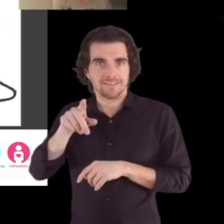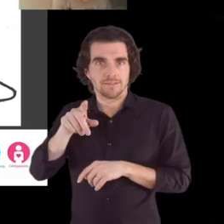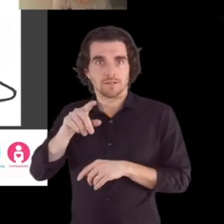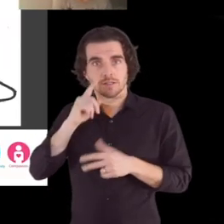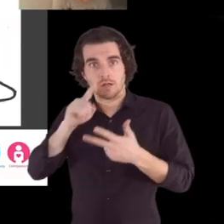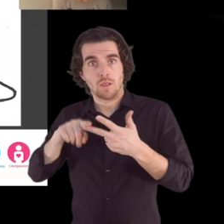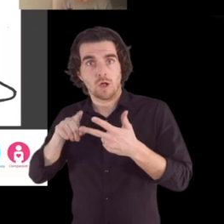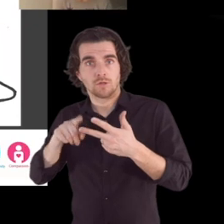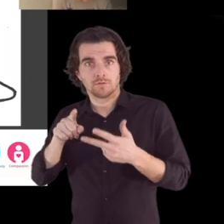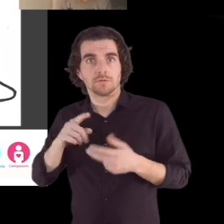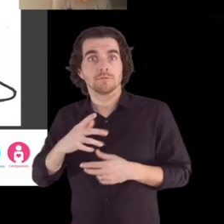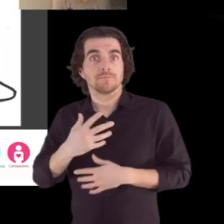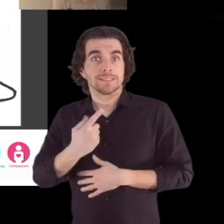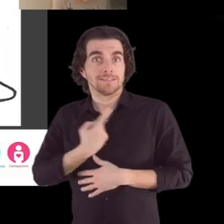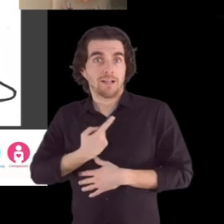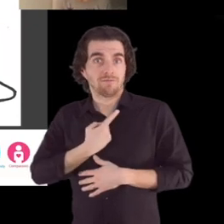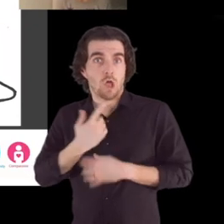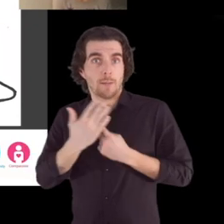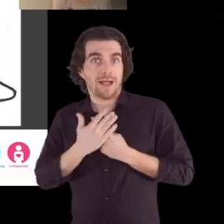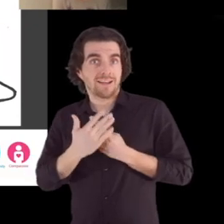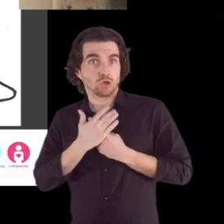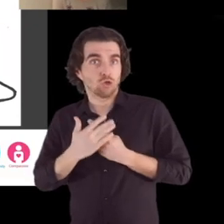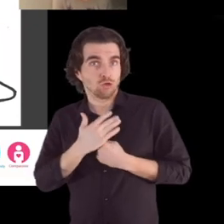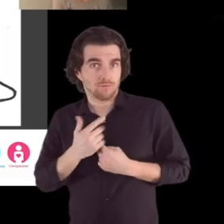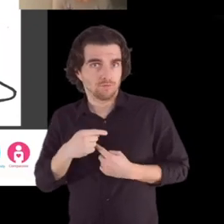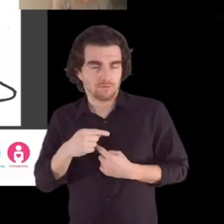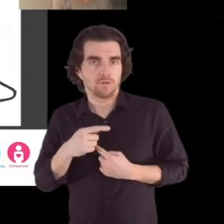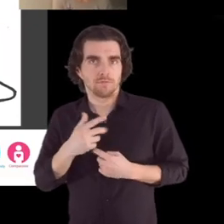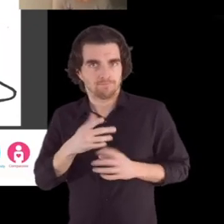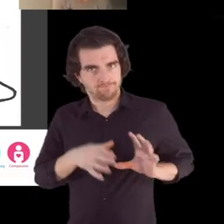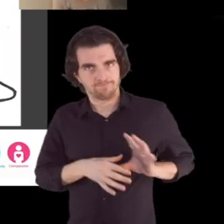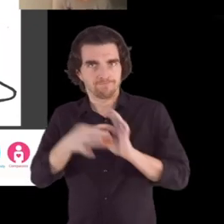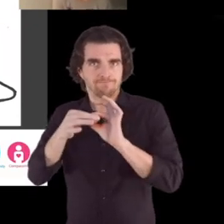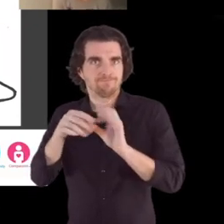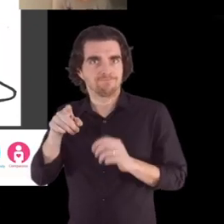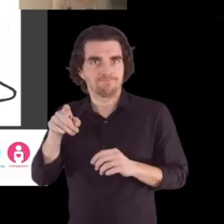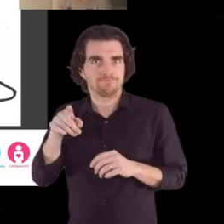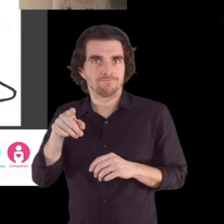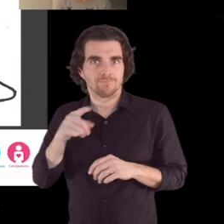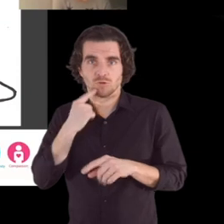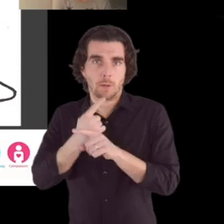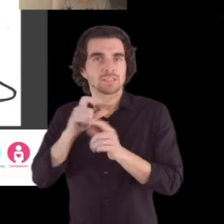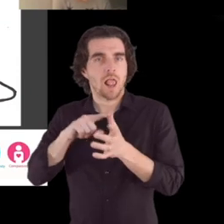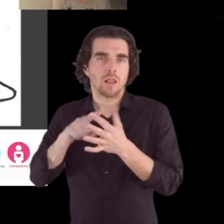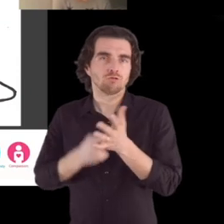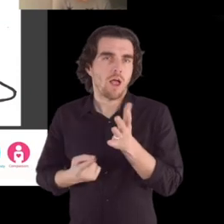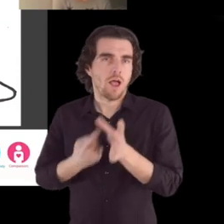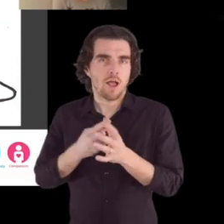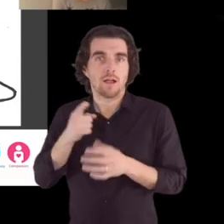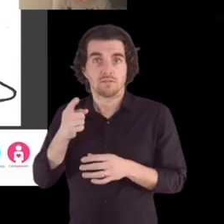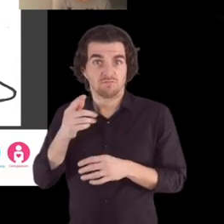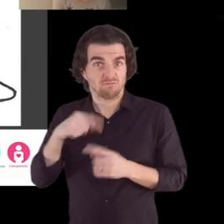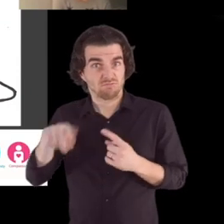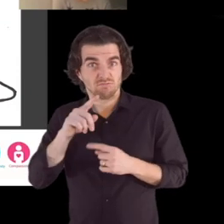see that last third element of self-compassion is that connection with shared humanity. And I think that really links in there to what you're saying,